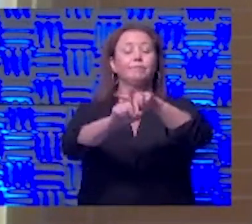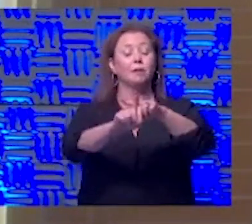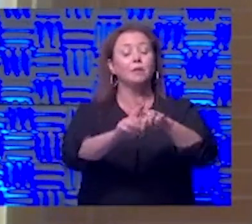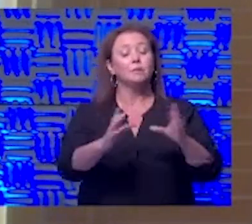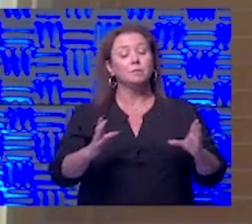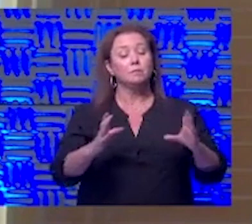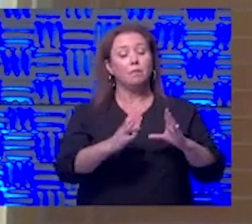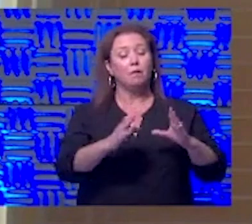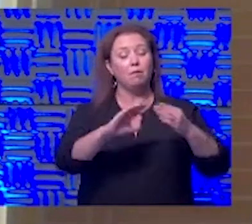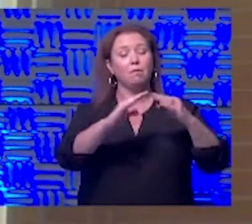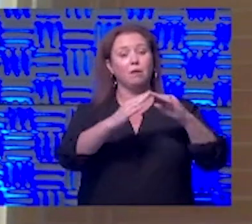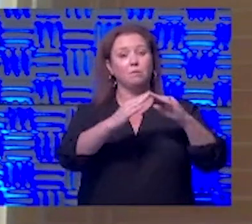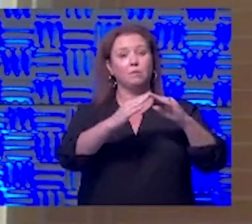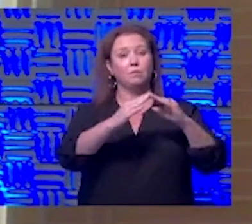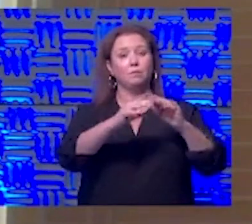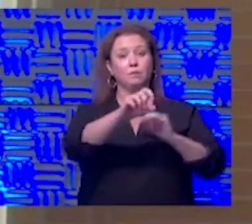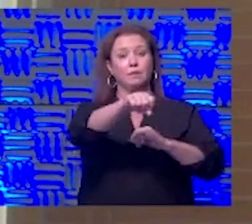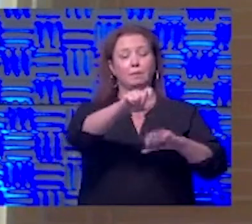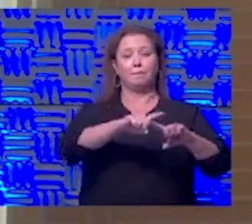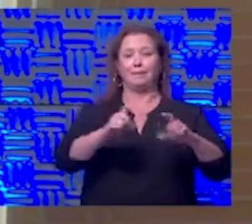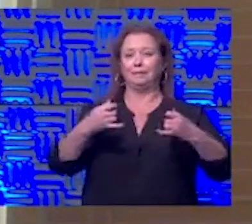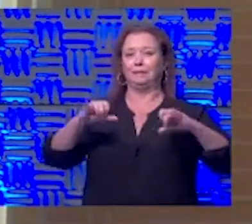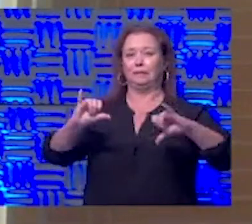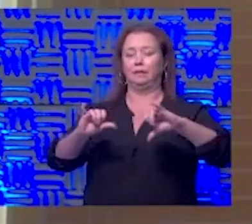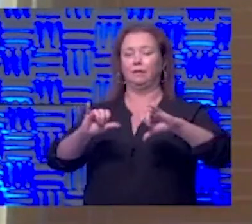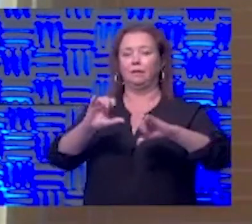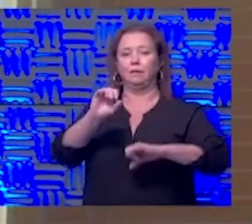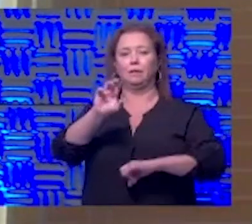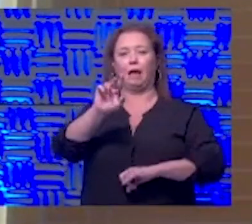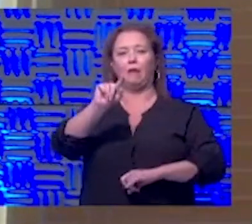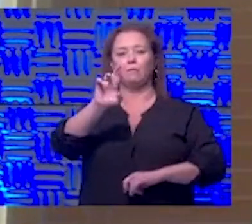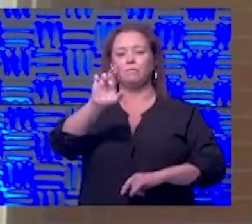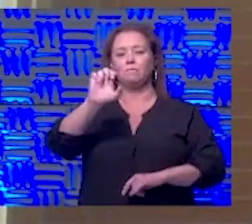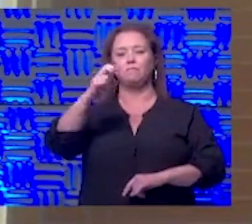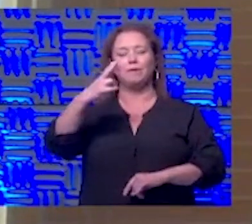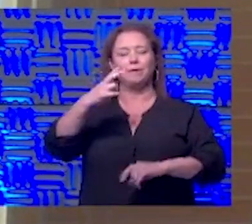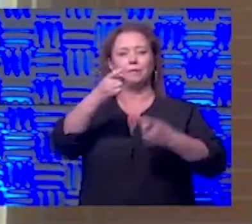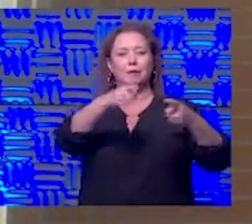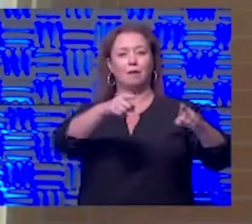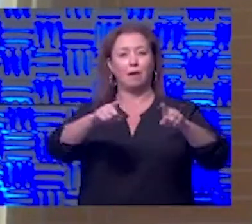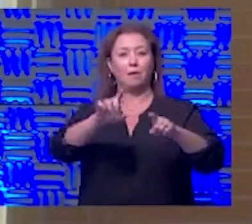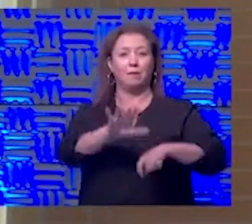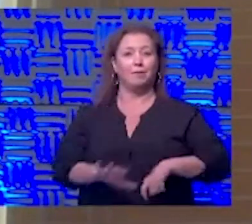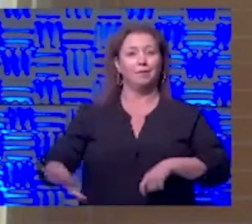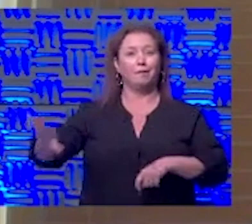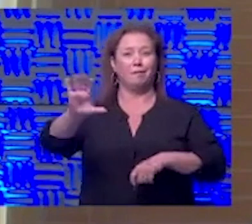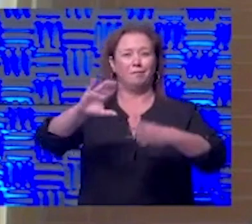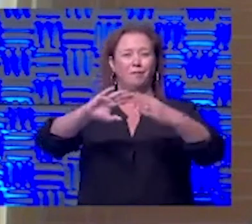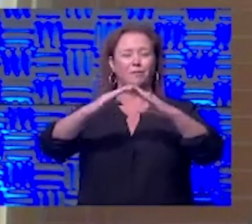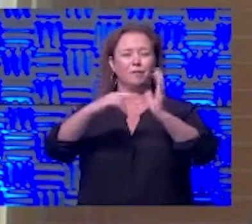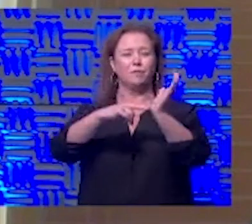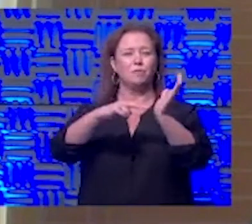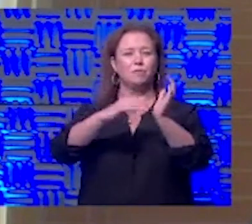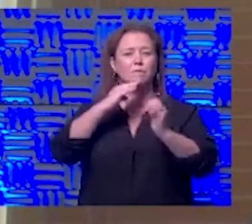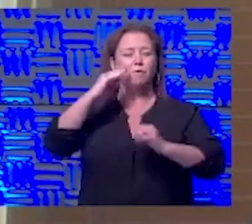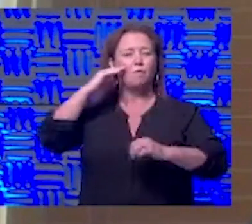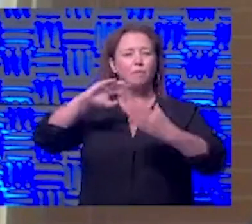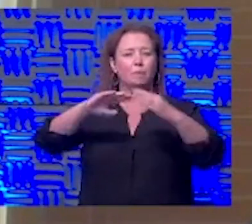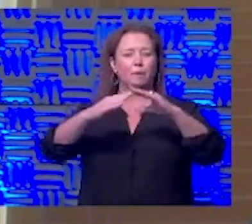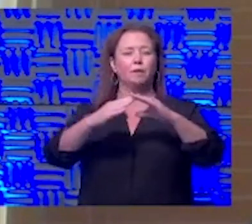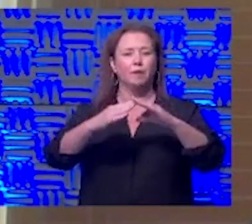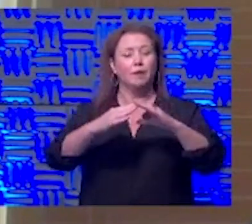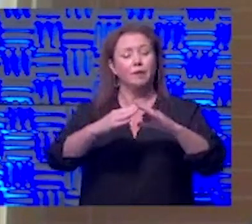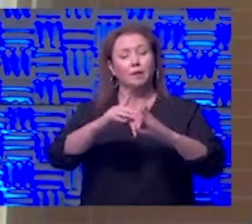smaller but still outbreaks that are happening really all over the community. And